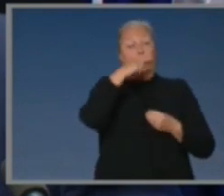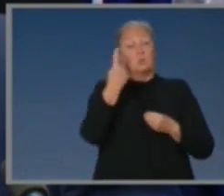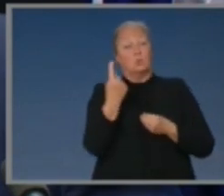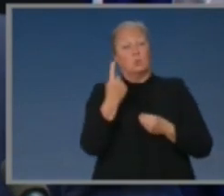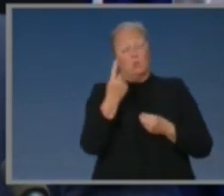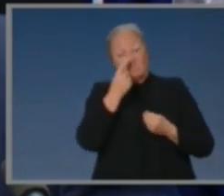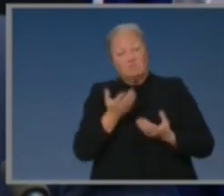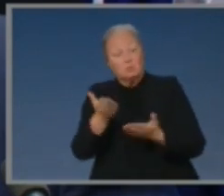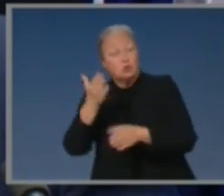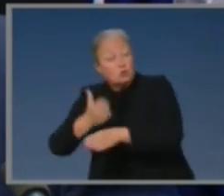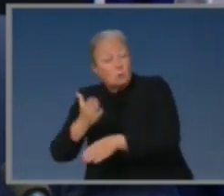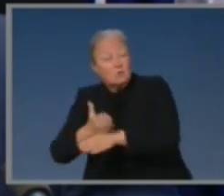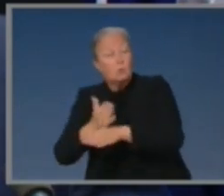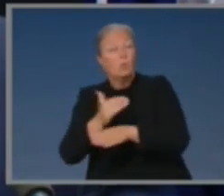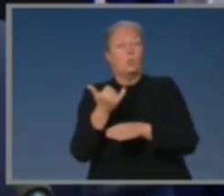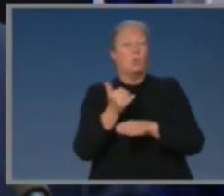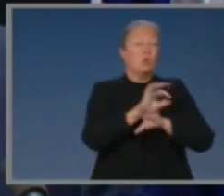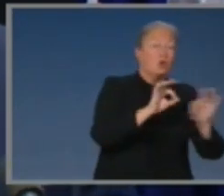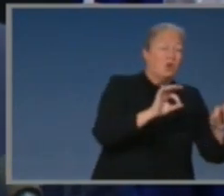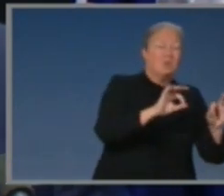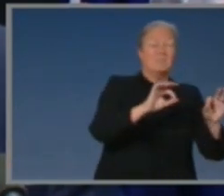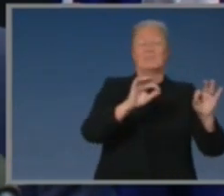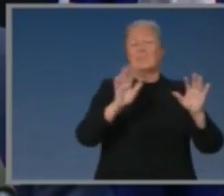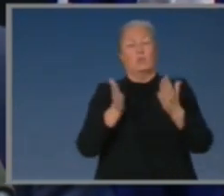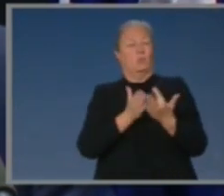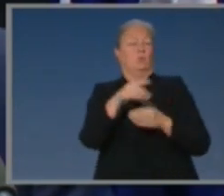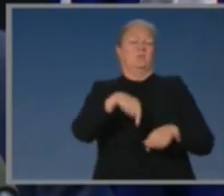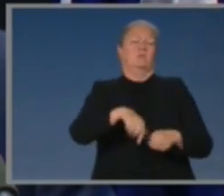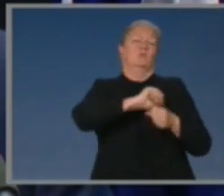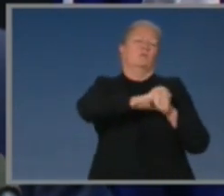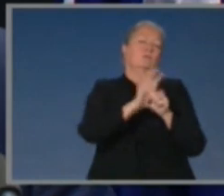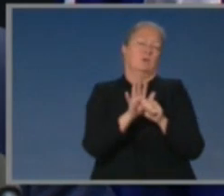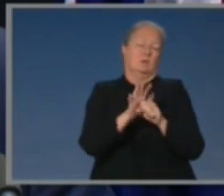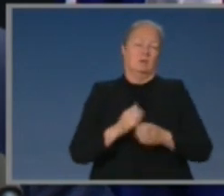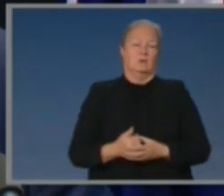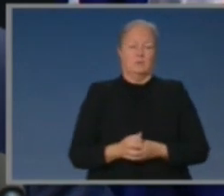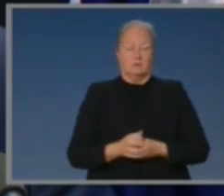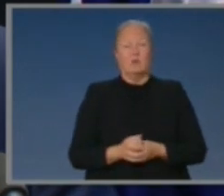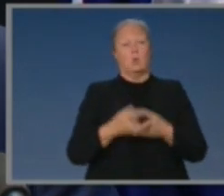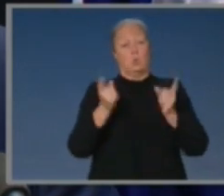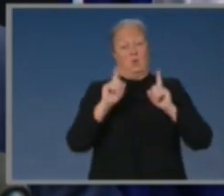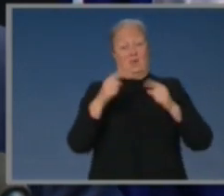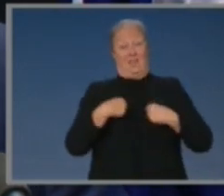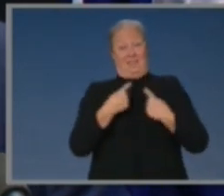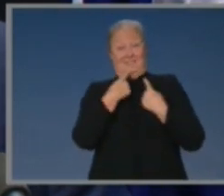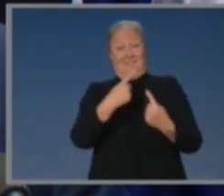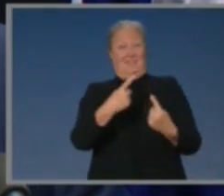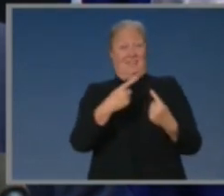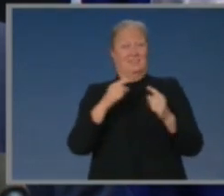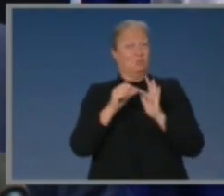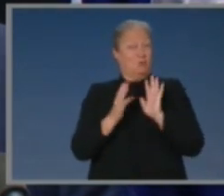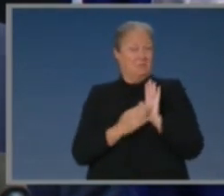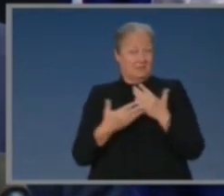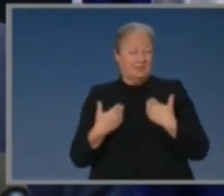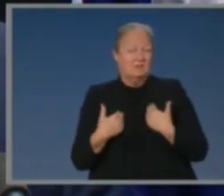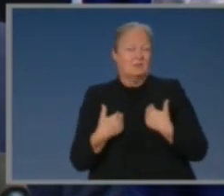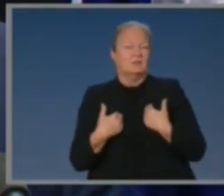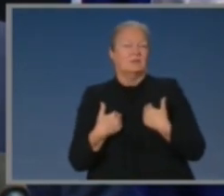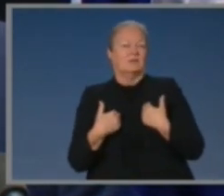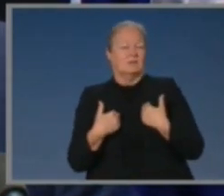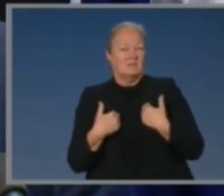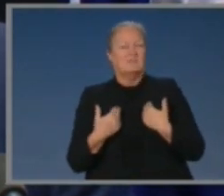the containment of the coronavirus. Now, my view has always been this, and I've said it from this podium many times, just having a low number